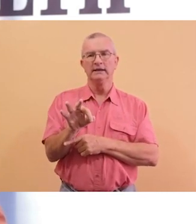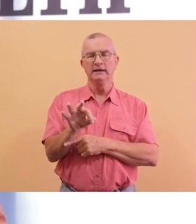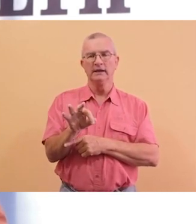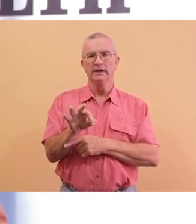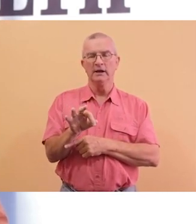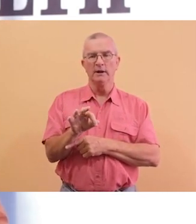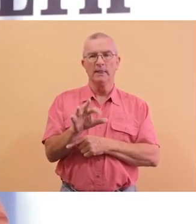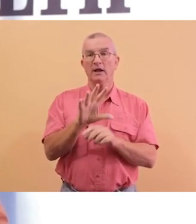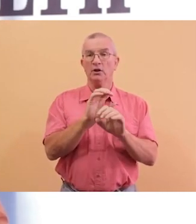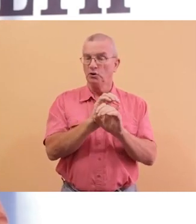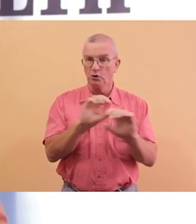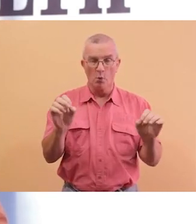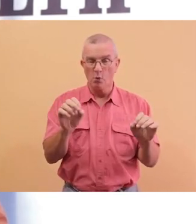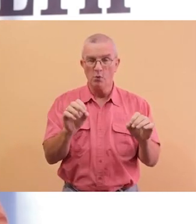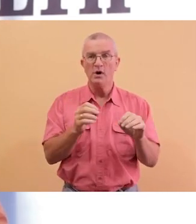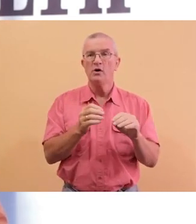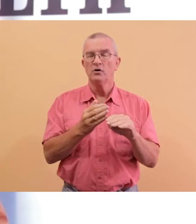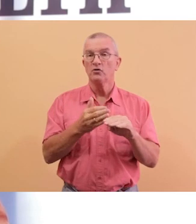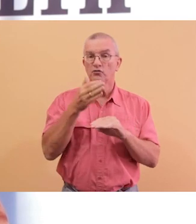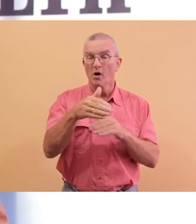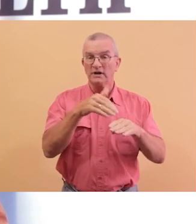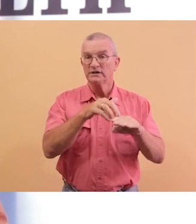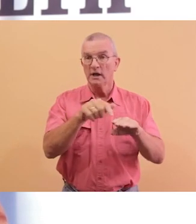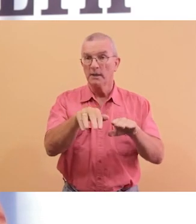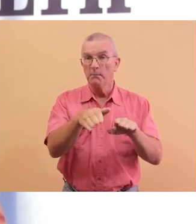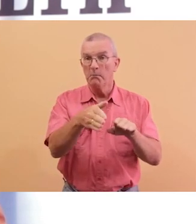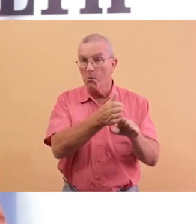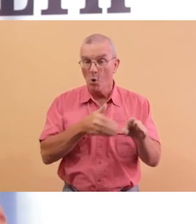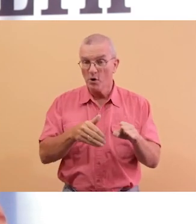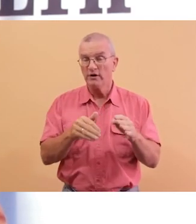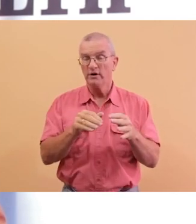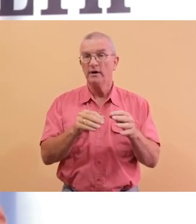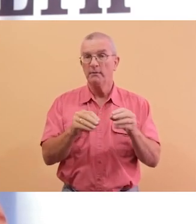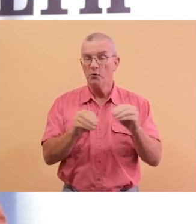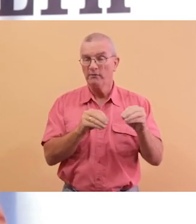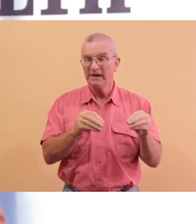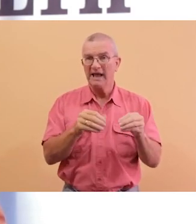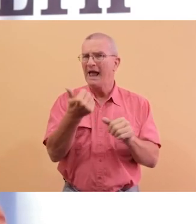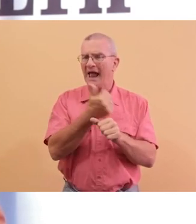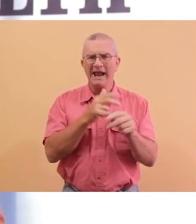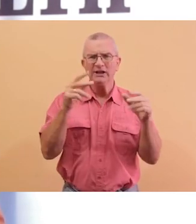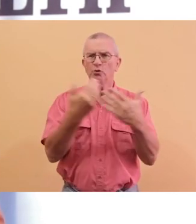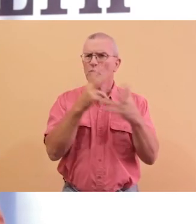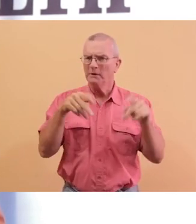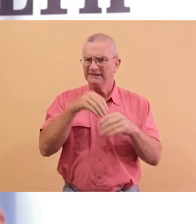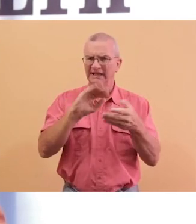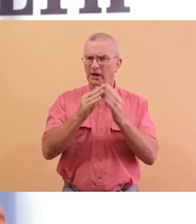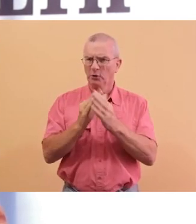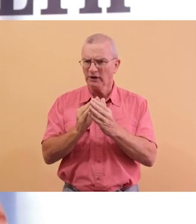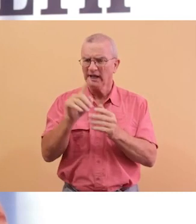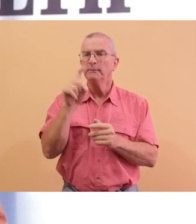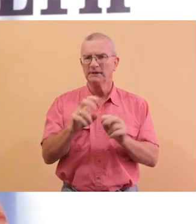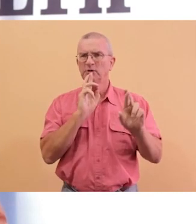No cross-border movement should be allowed, and any migrant to the community must be immediately reported